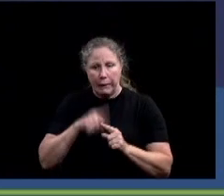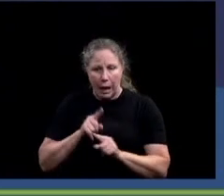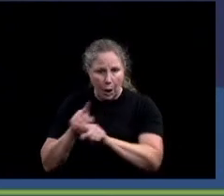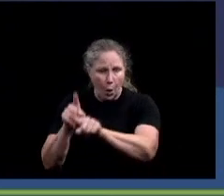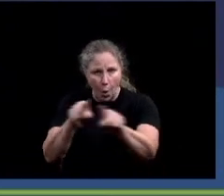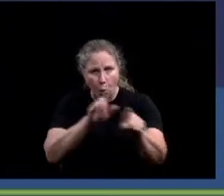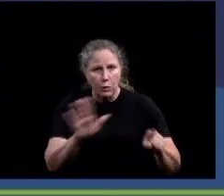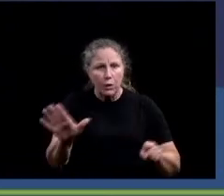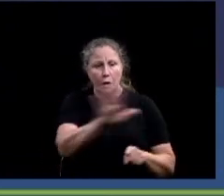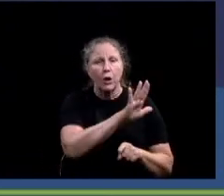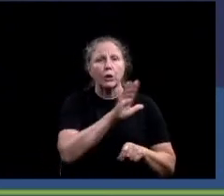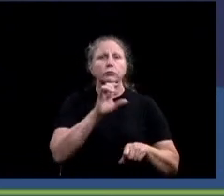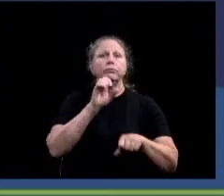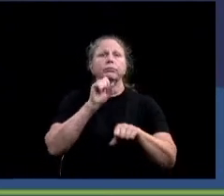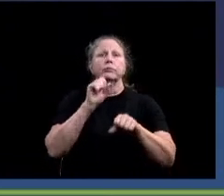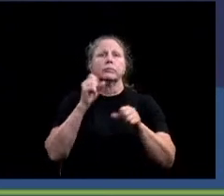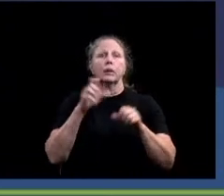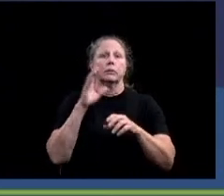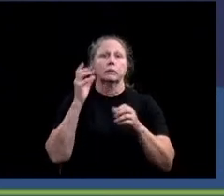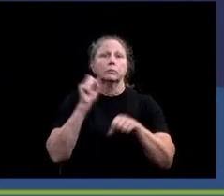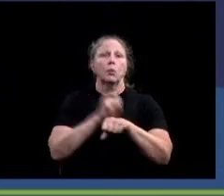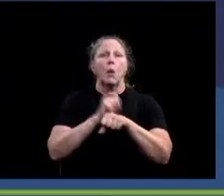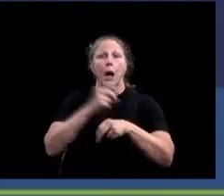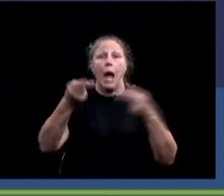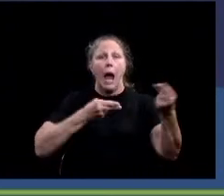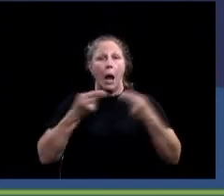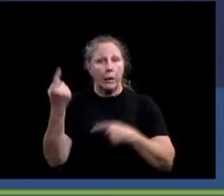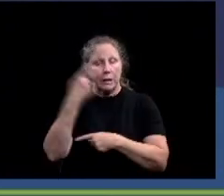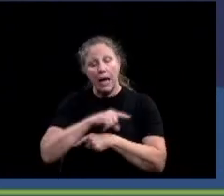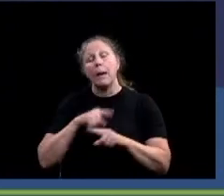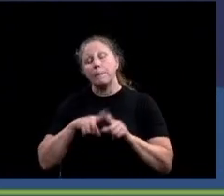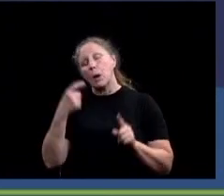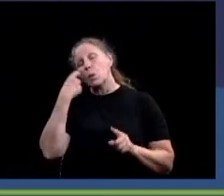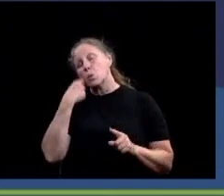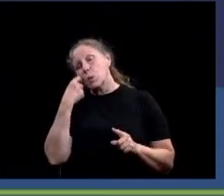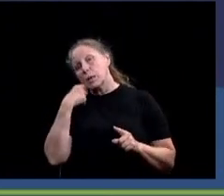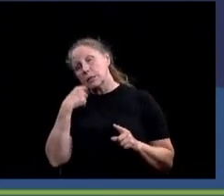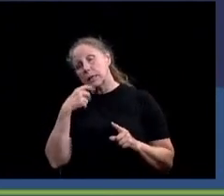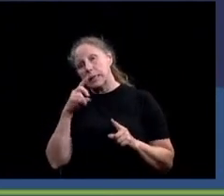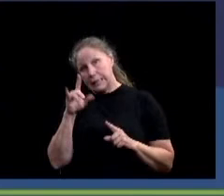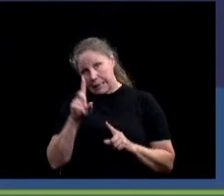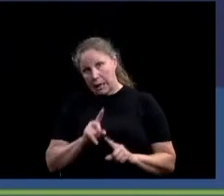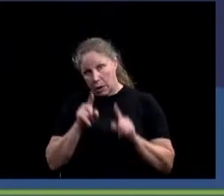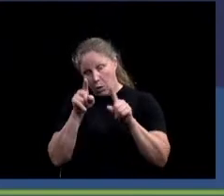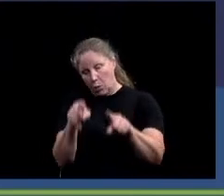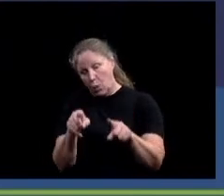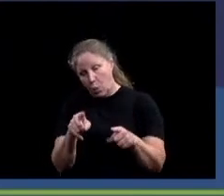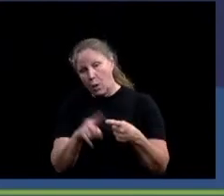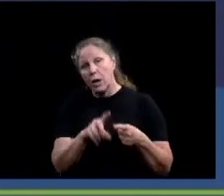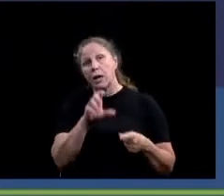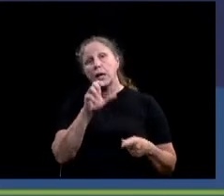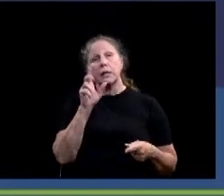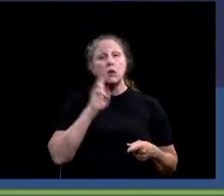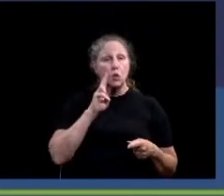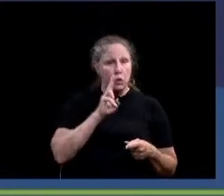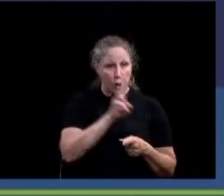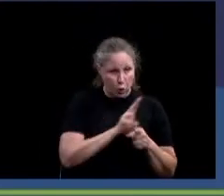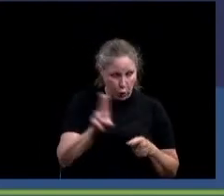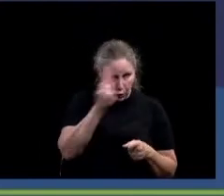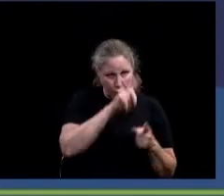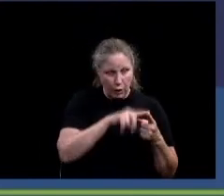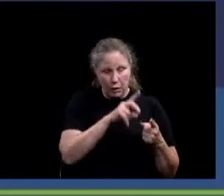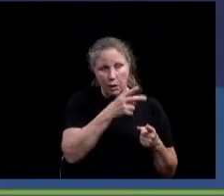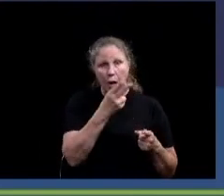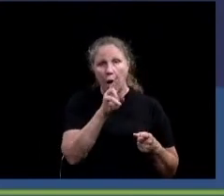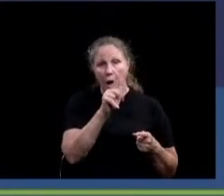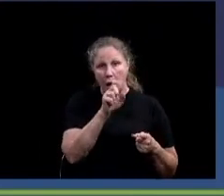most recently complete visits to Sam Houston State University in Huntsville, Charleston State